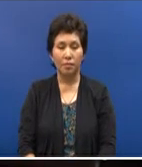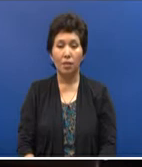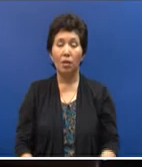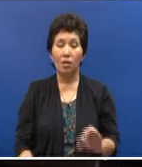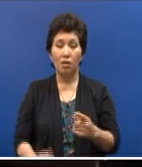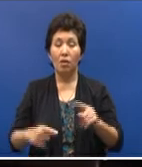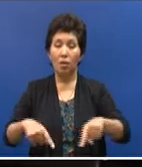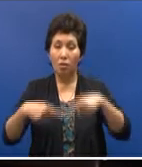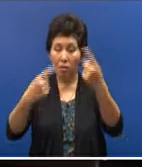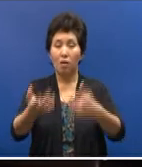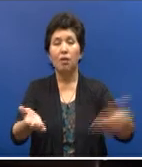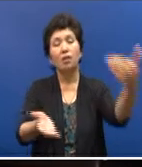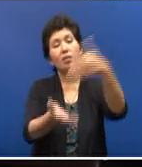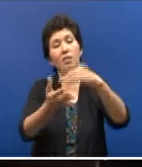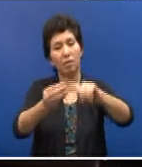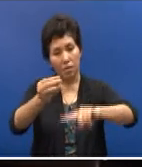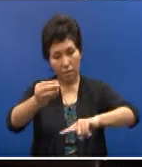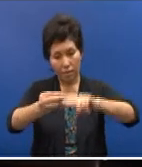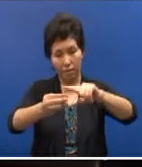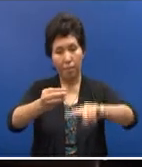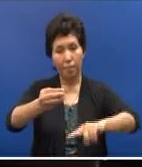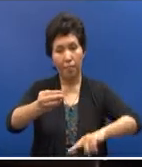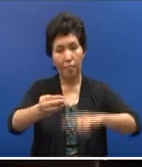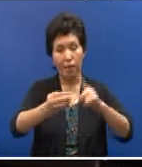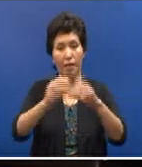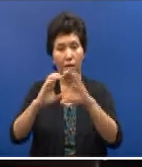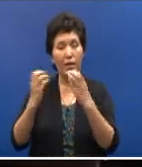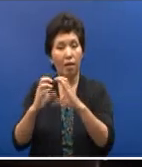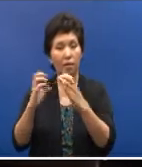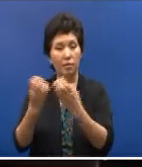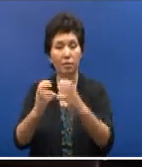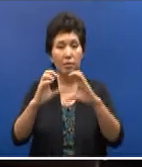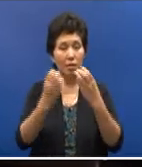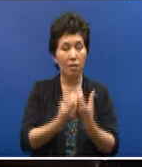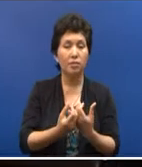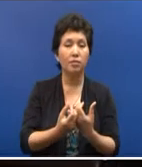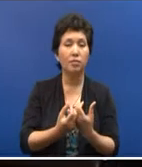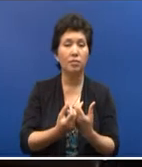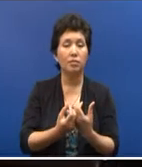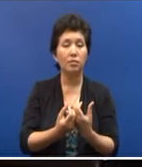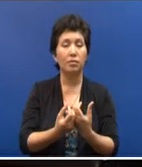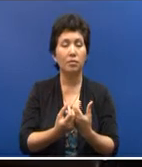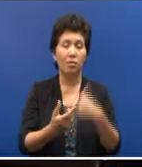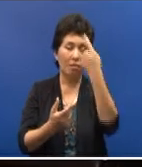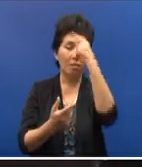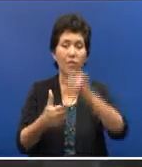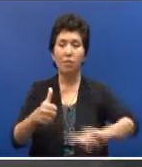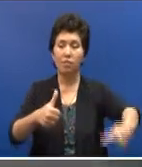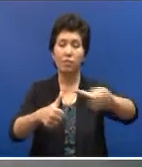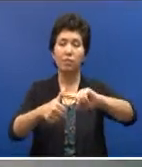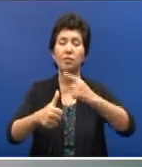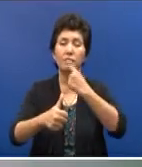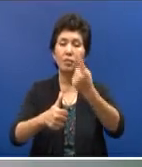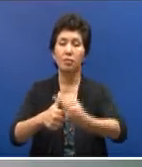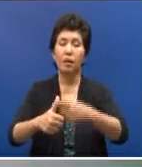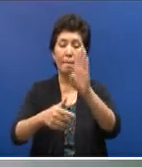Okay, let us go through again, okay, about the classes here, whereby for the first one just now when we